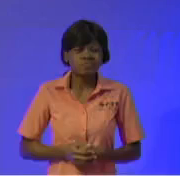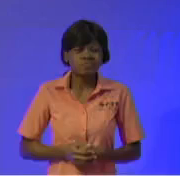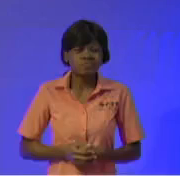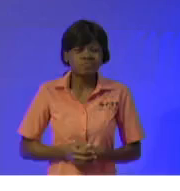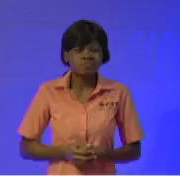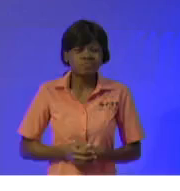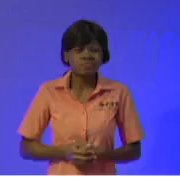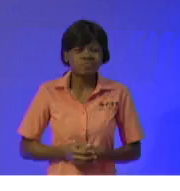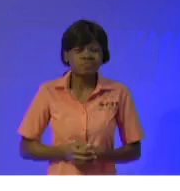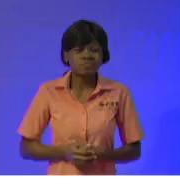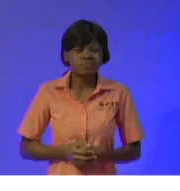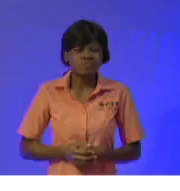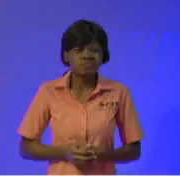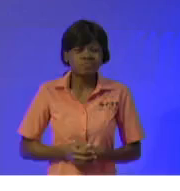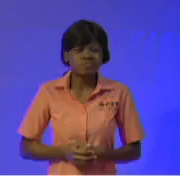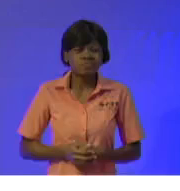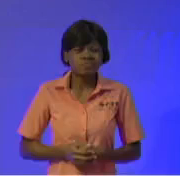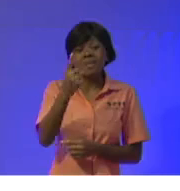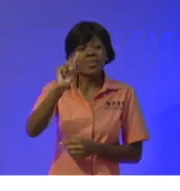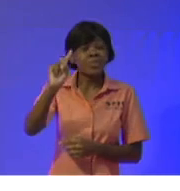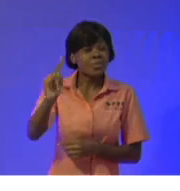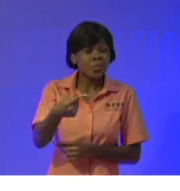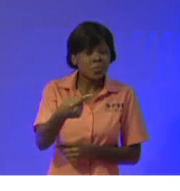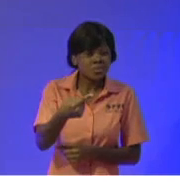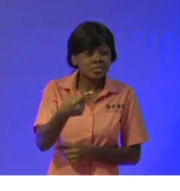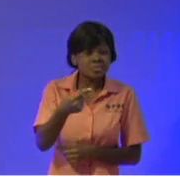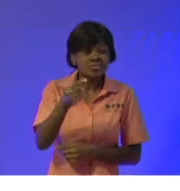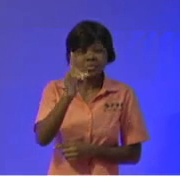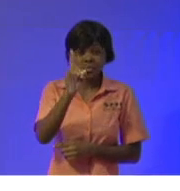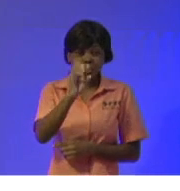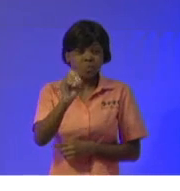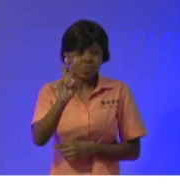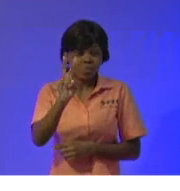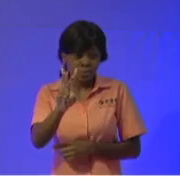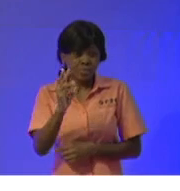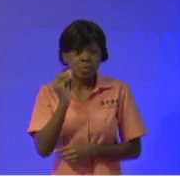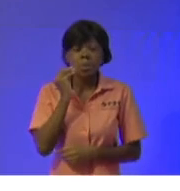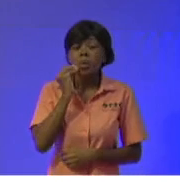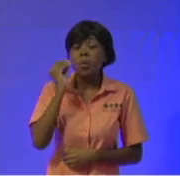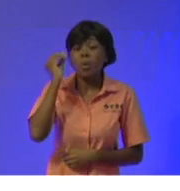There are 11,002 individuals in home self-isolation,